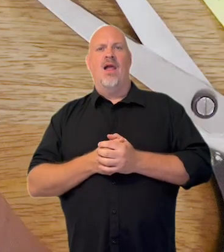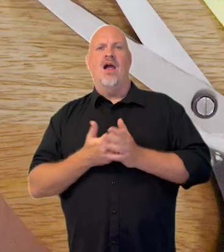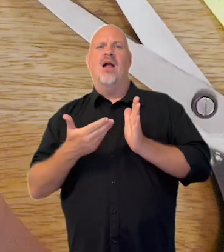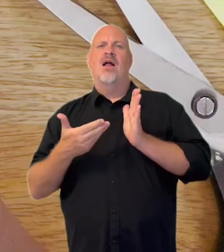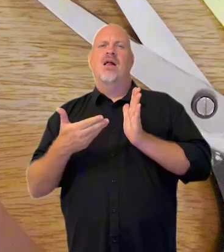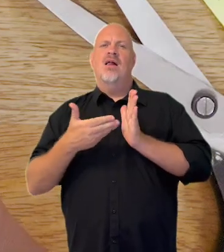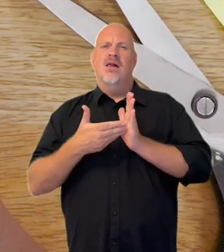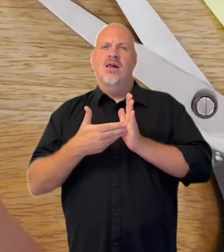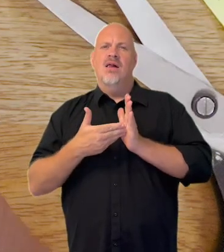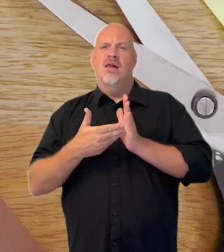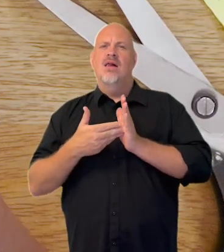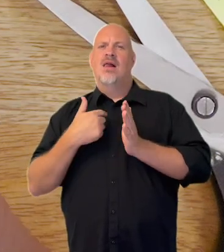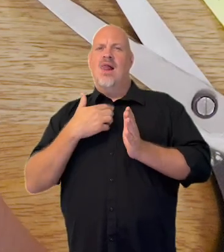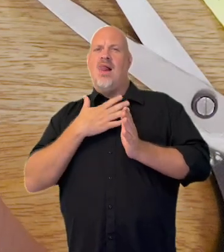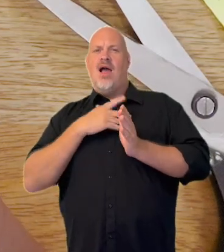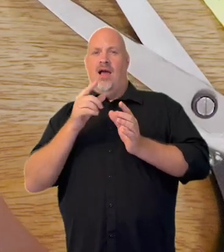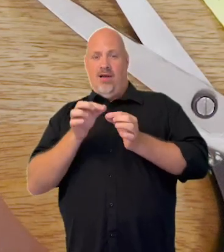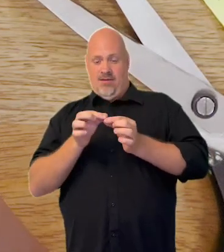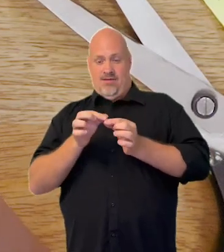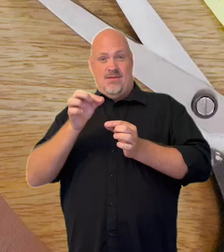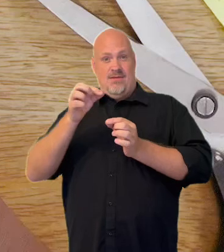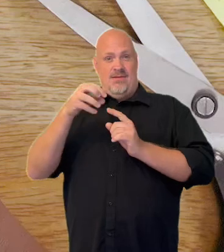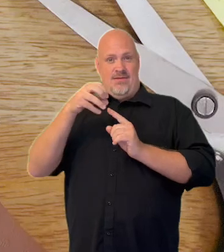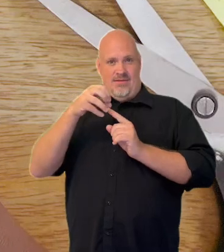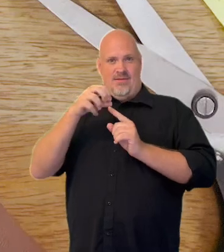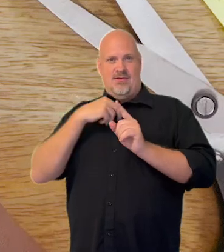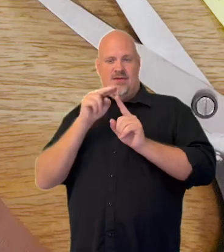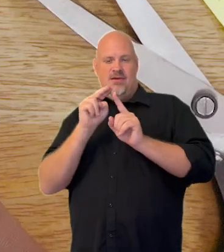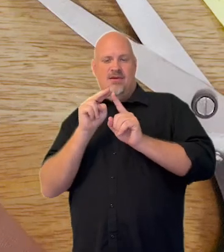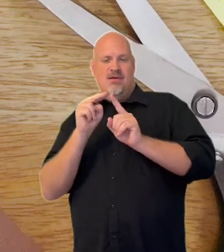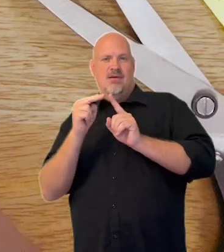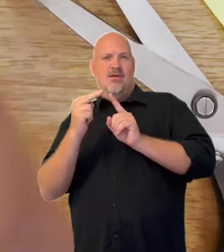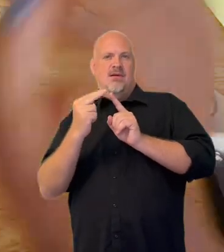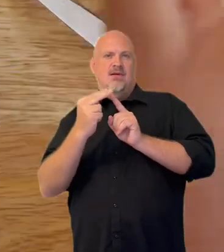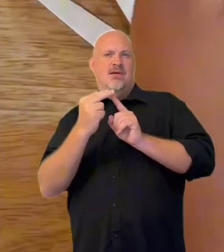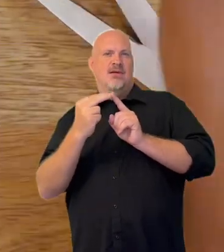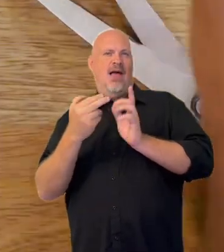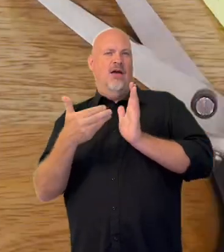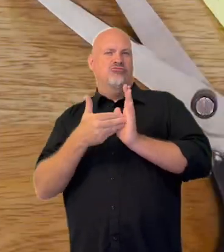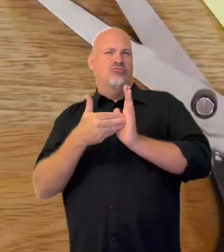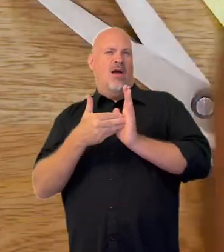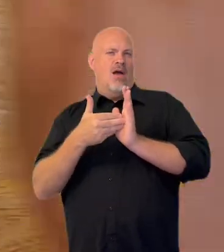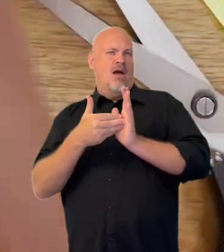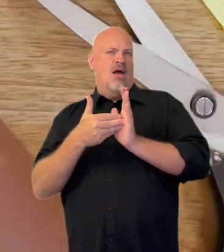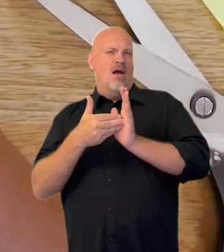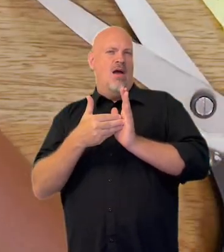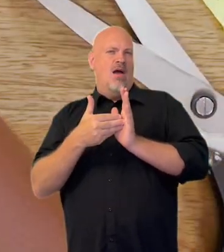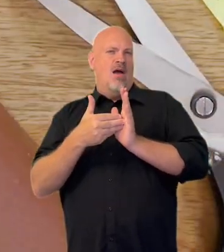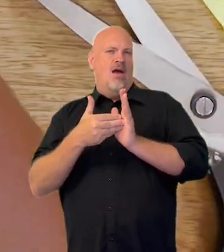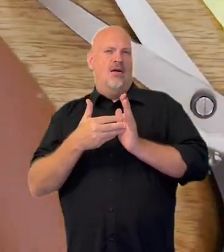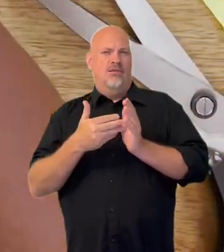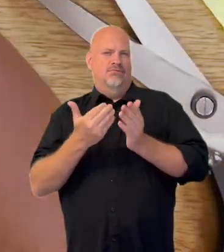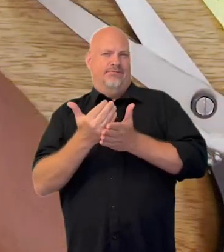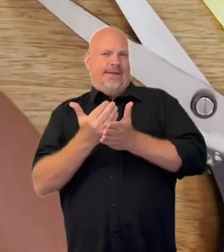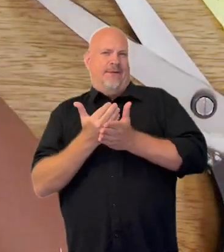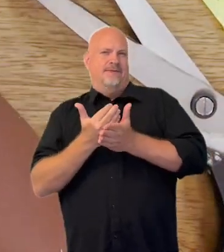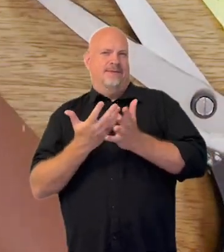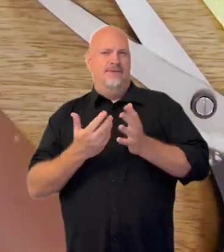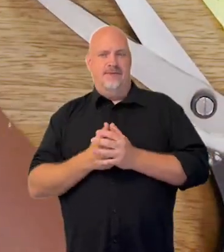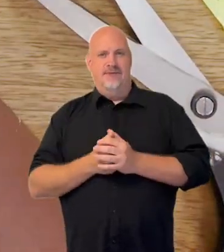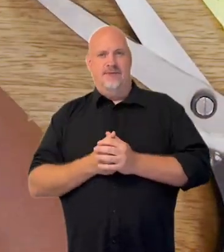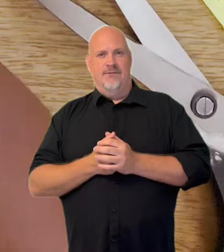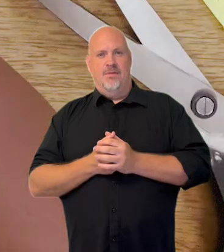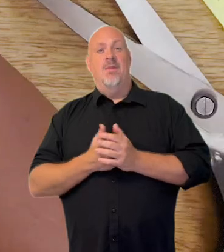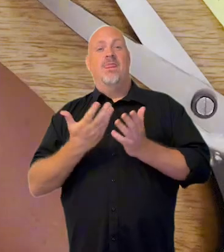And then you start wrapping it around your middle section. So